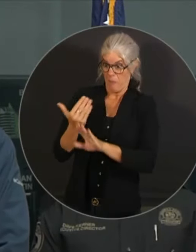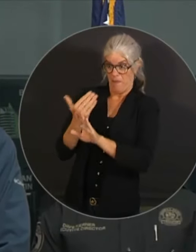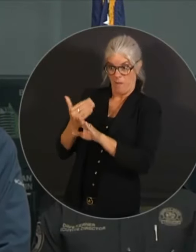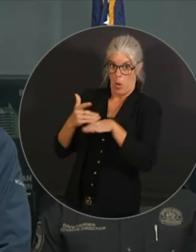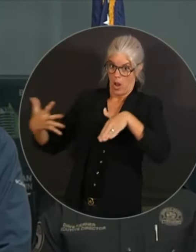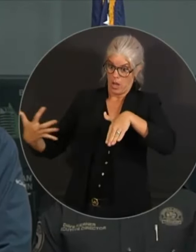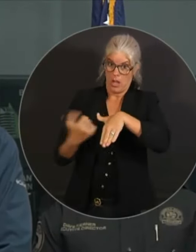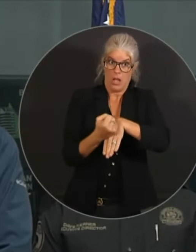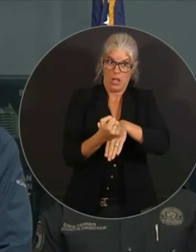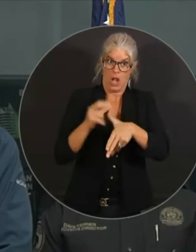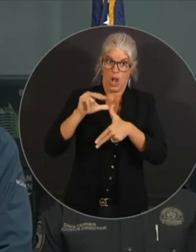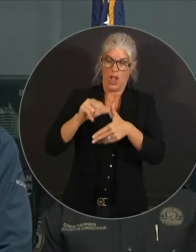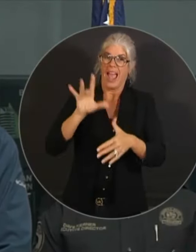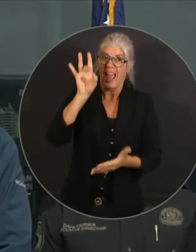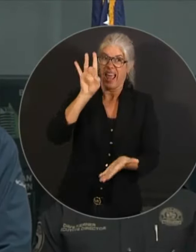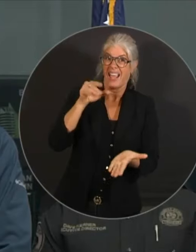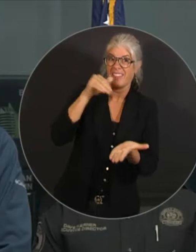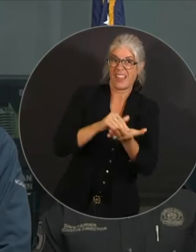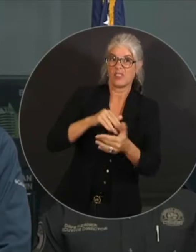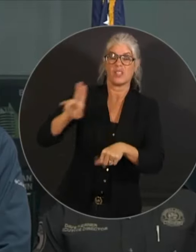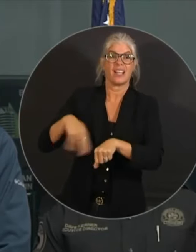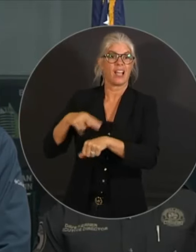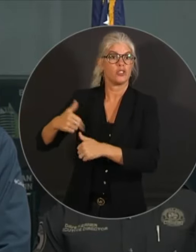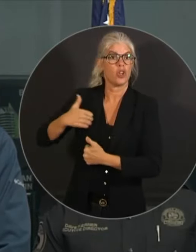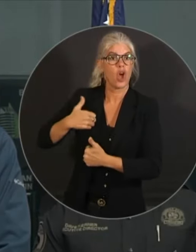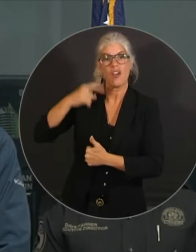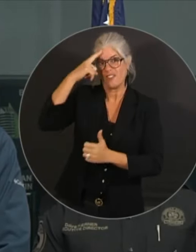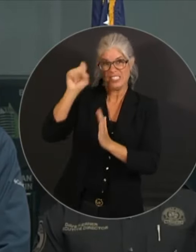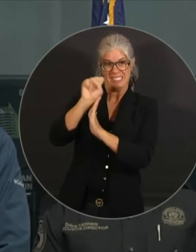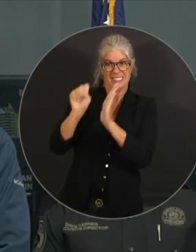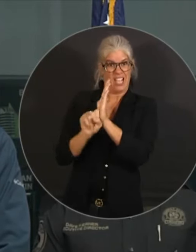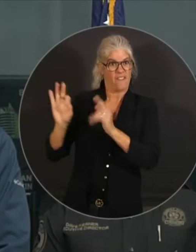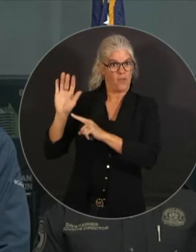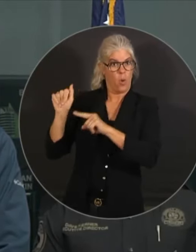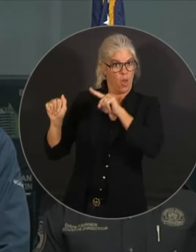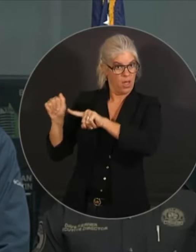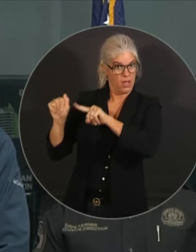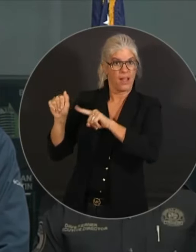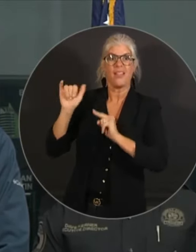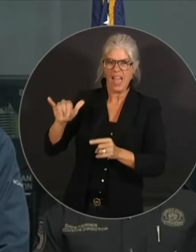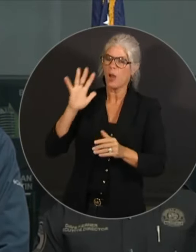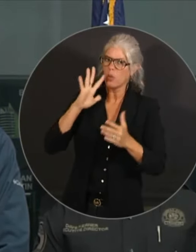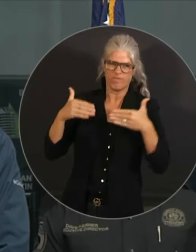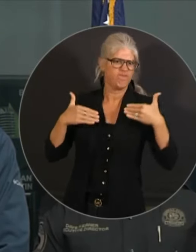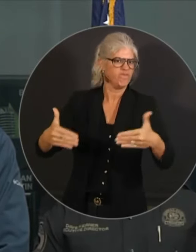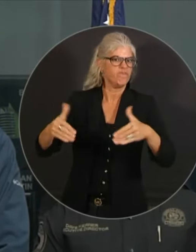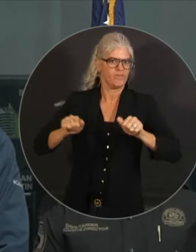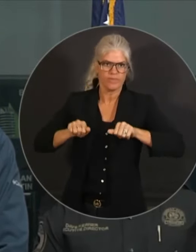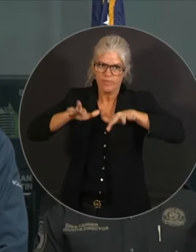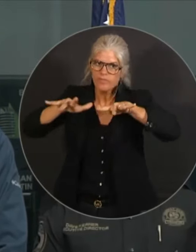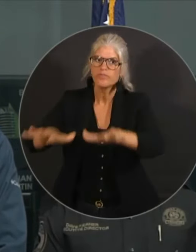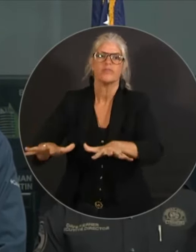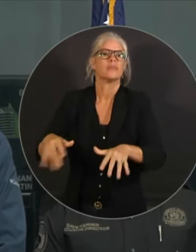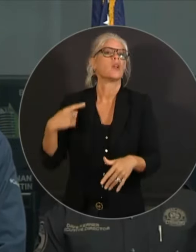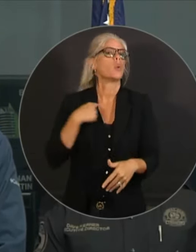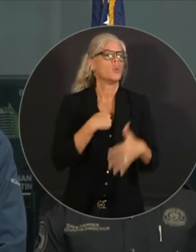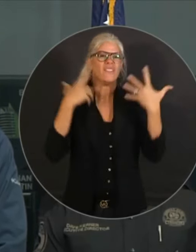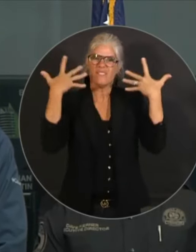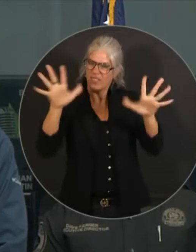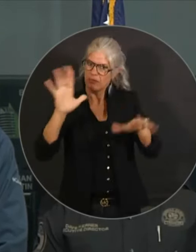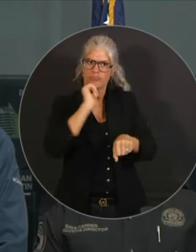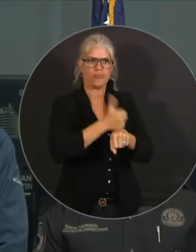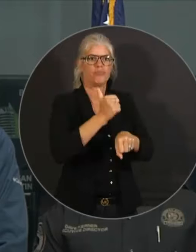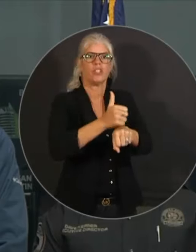8,000 National Guard for the state of Florida that will be activated. We have already on hand